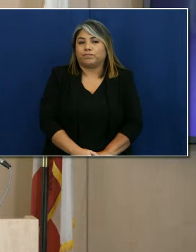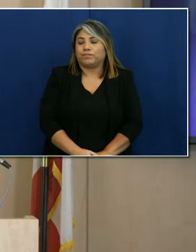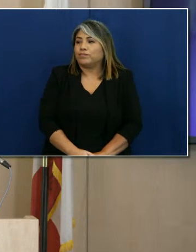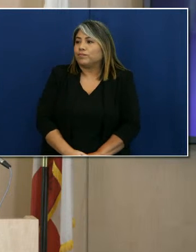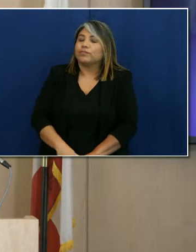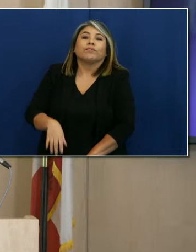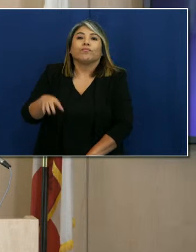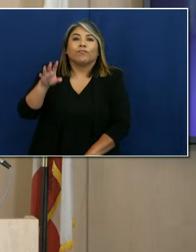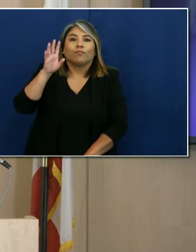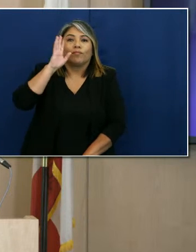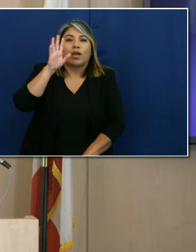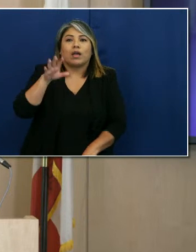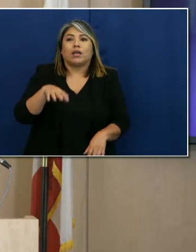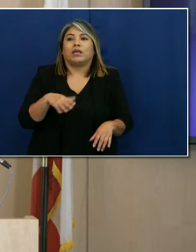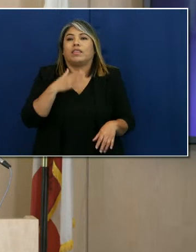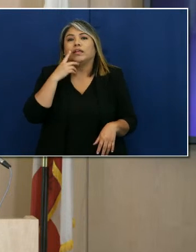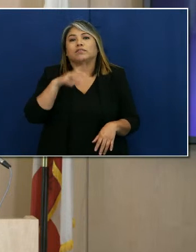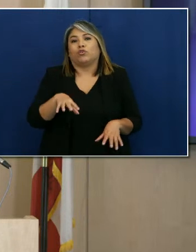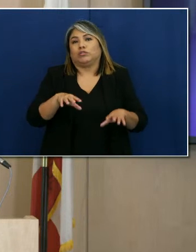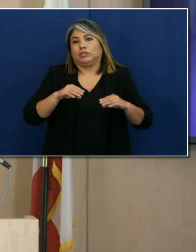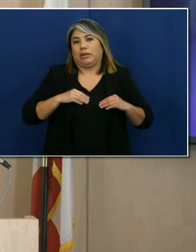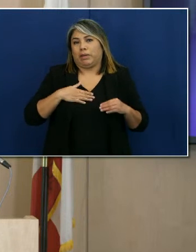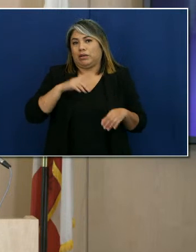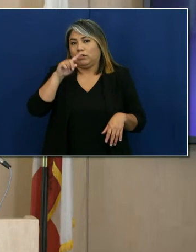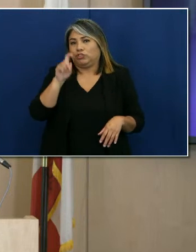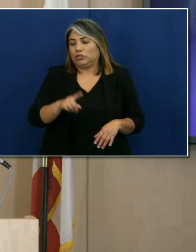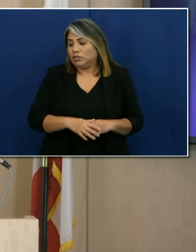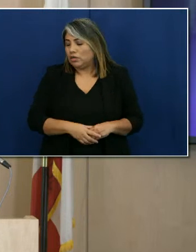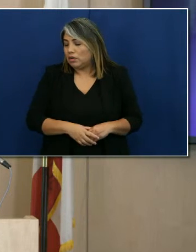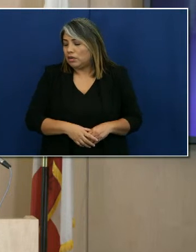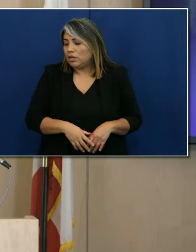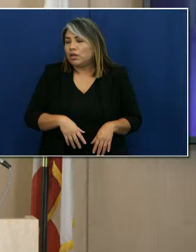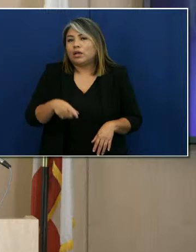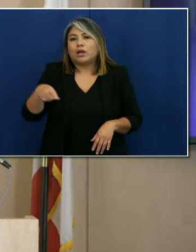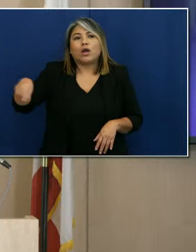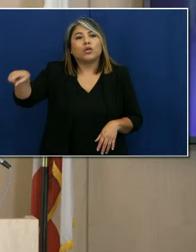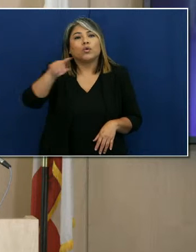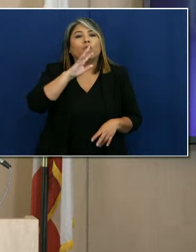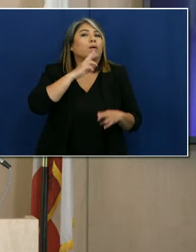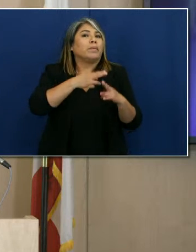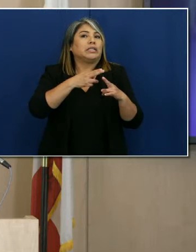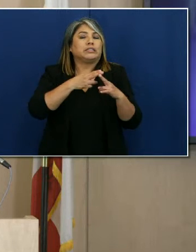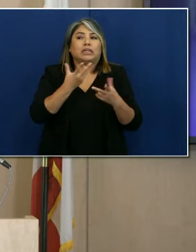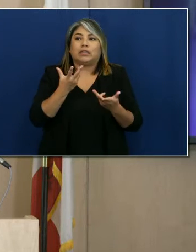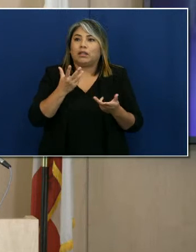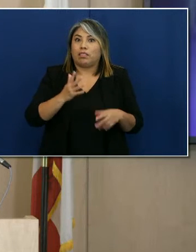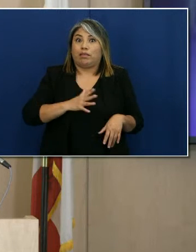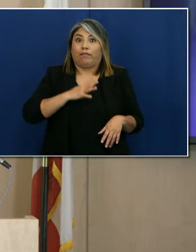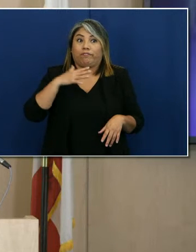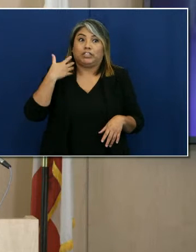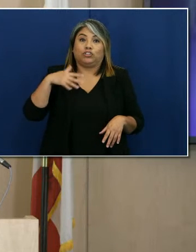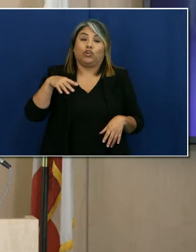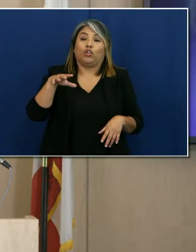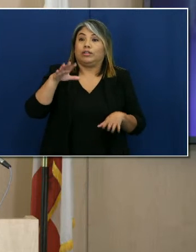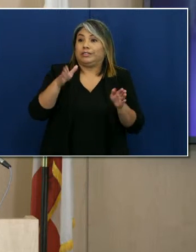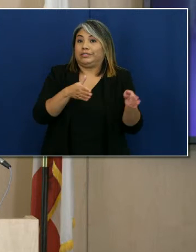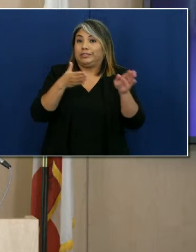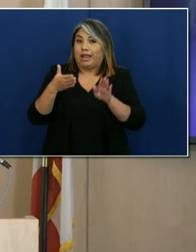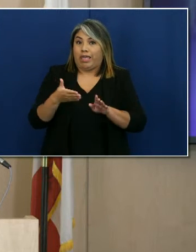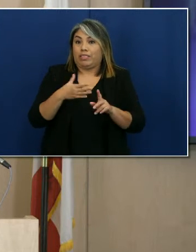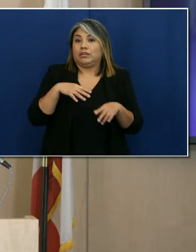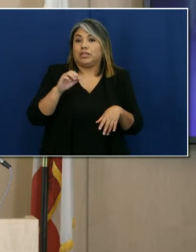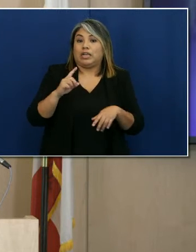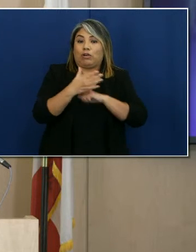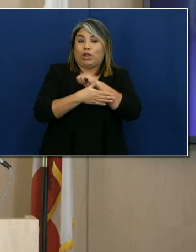Hi there. Thanks for taking the question. As you all mentioned, the official count of deaths in San Diego County is now